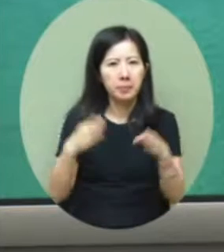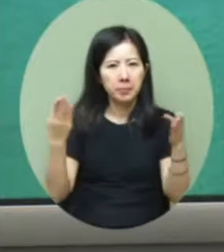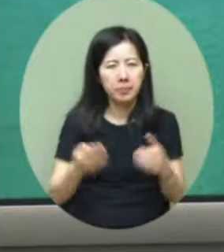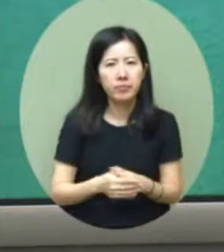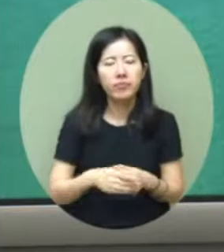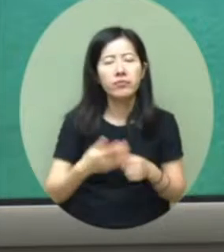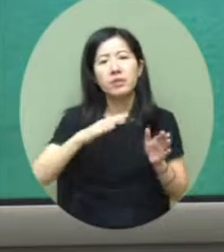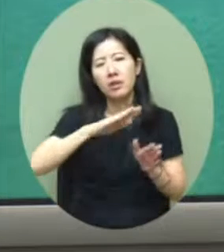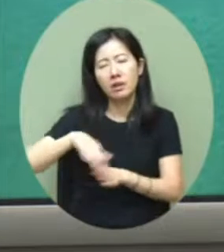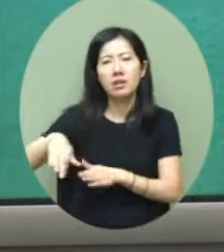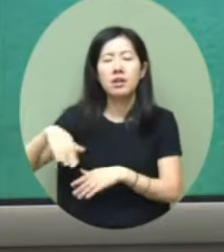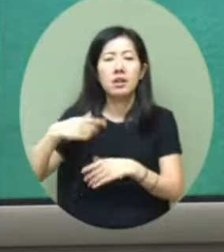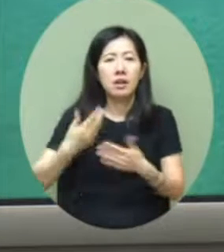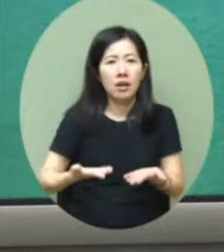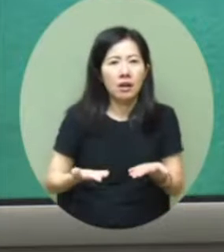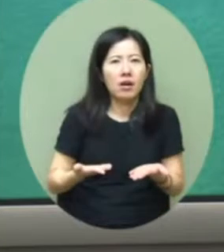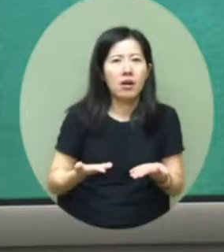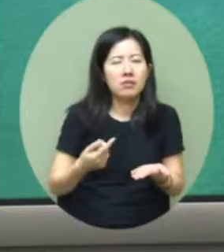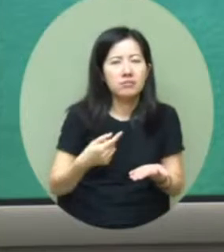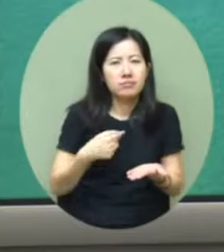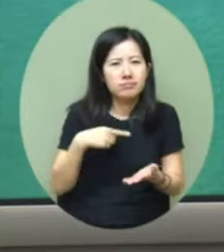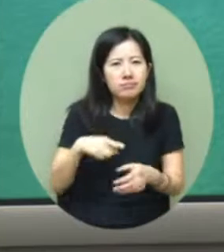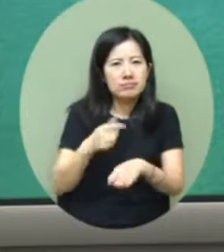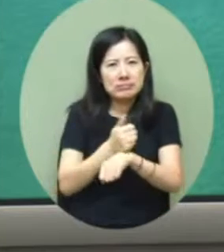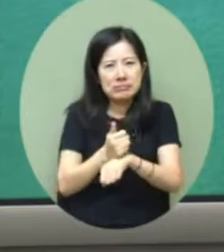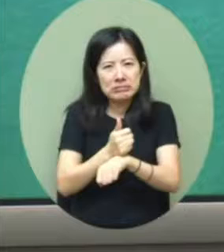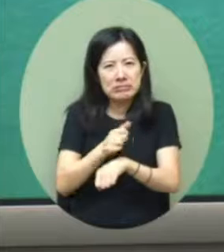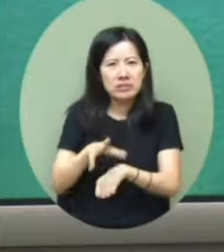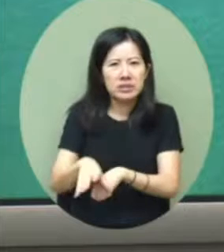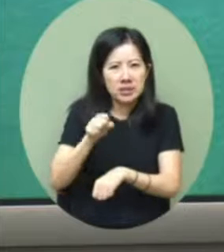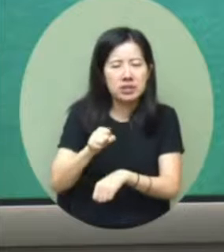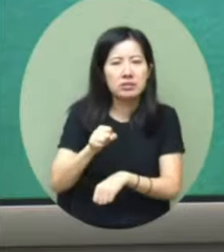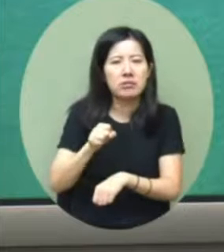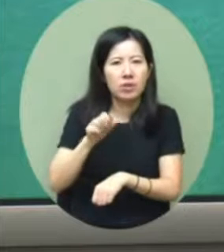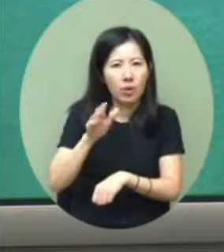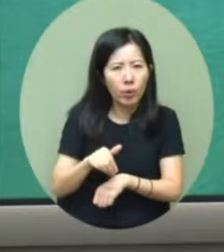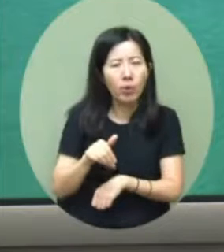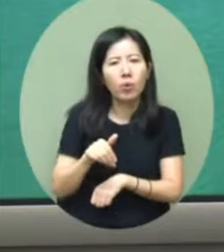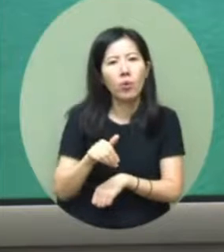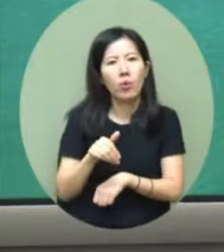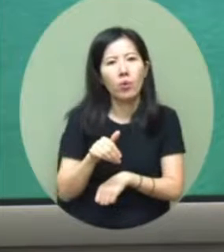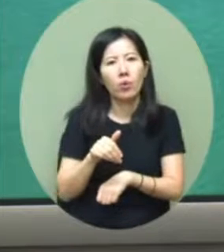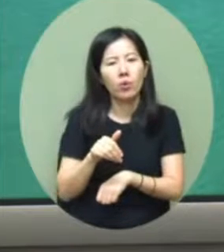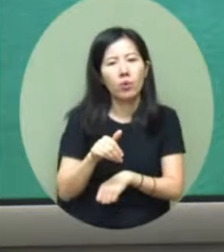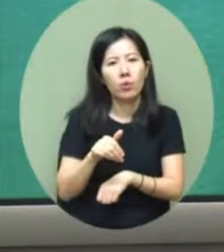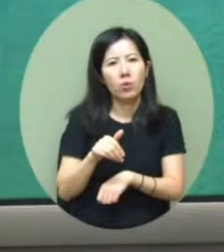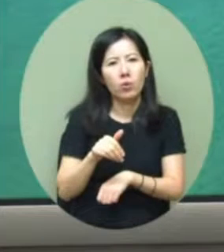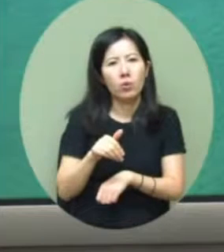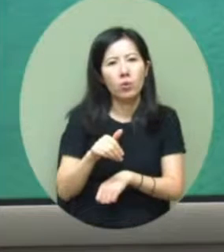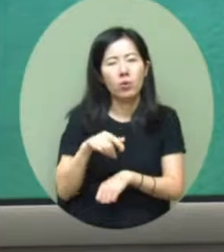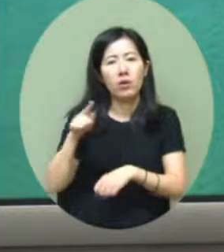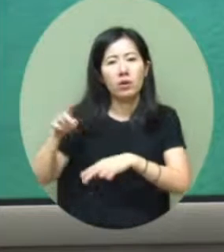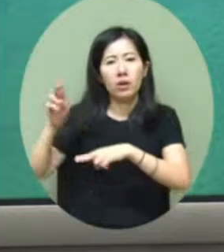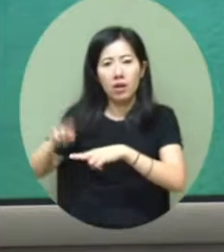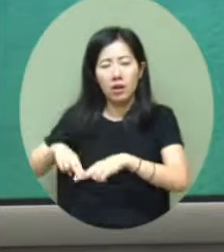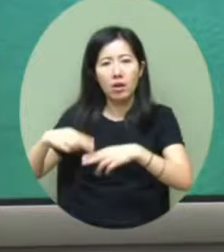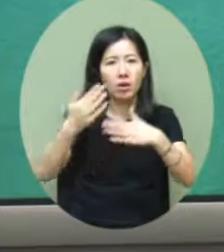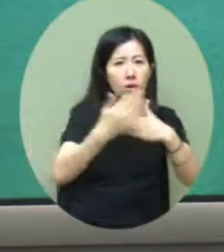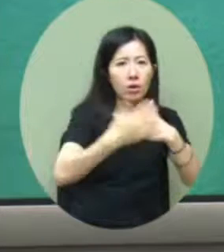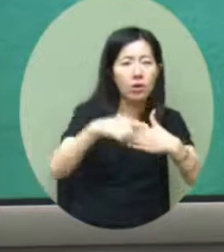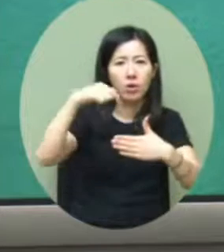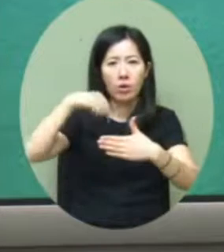the mainland, hoping that these measures will be rolled out as soon as possible. We will seize every single